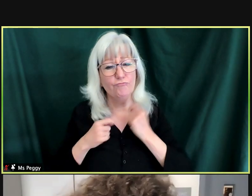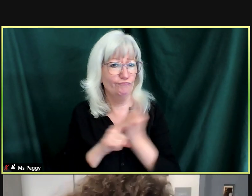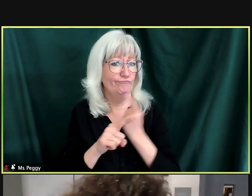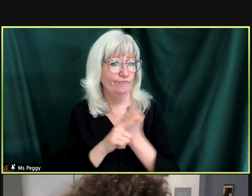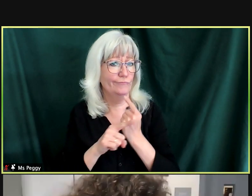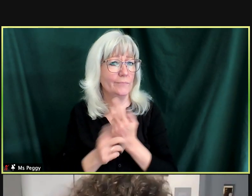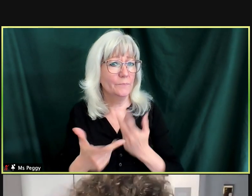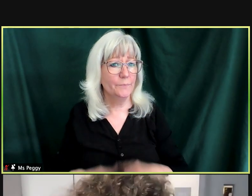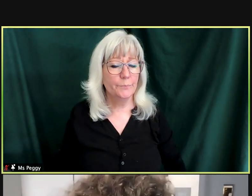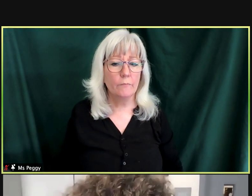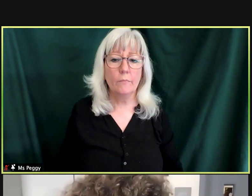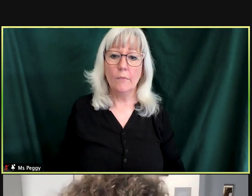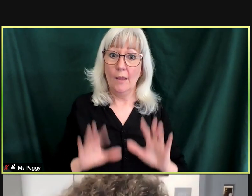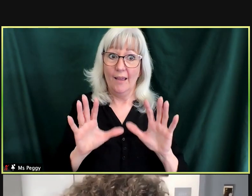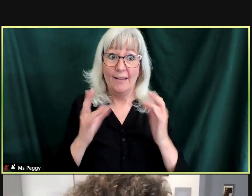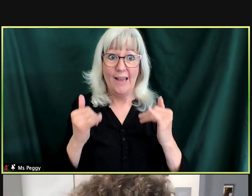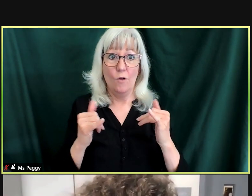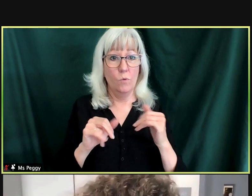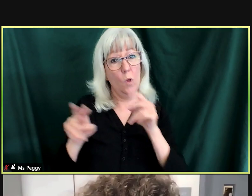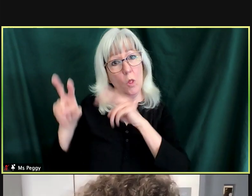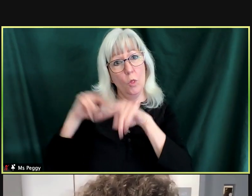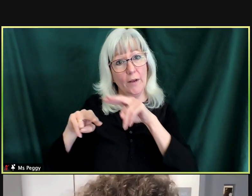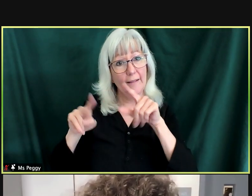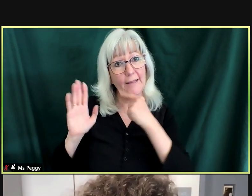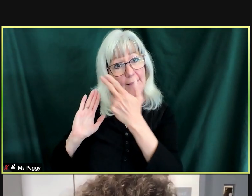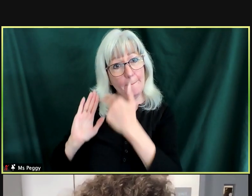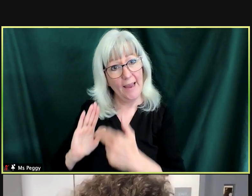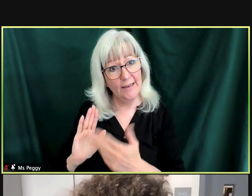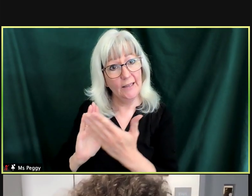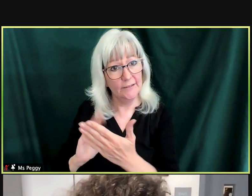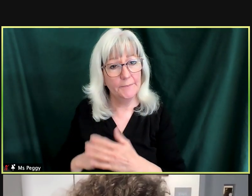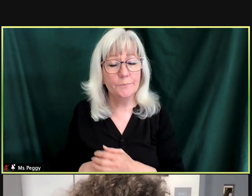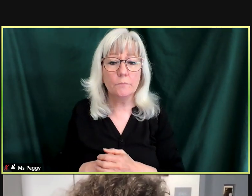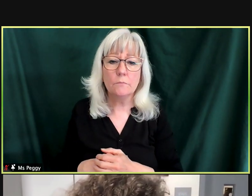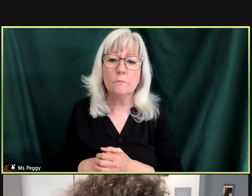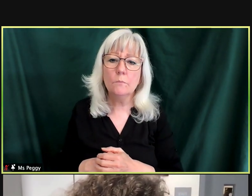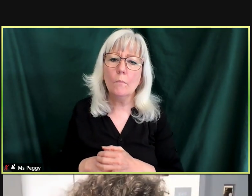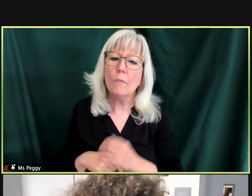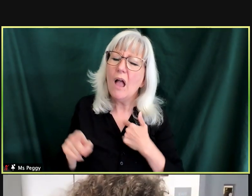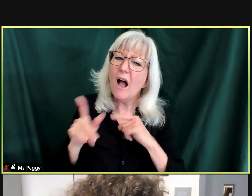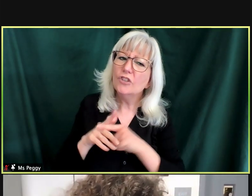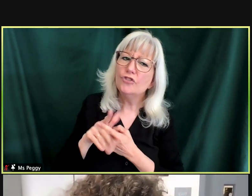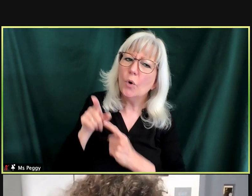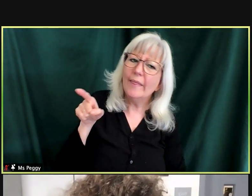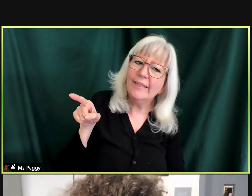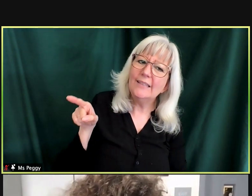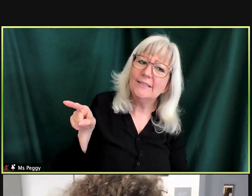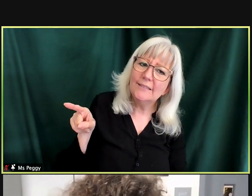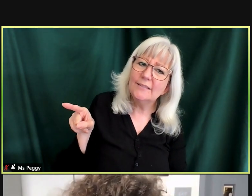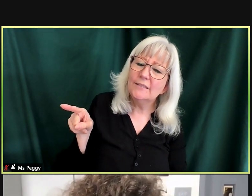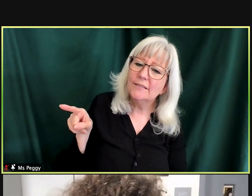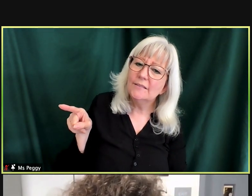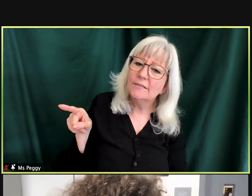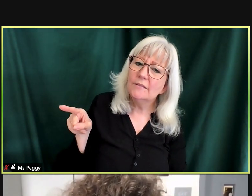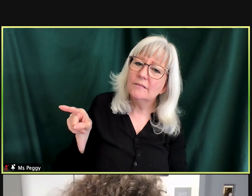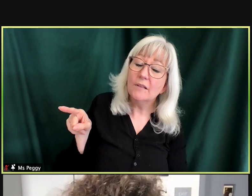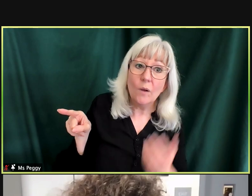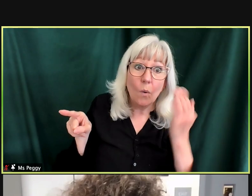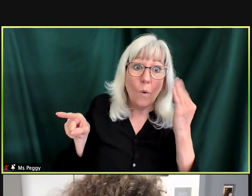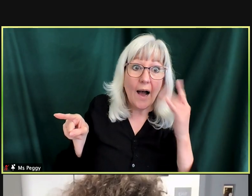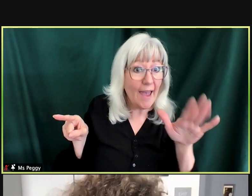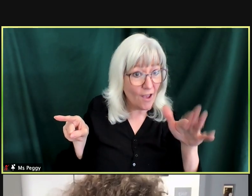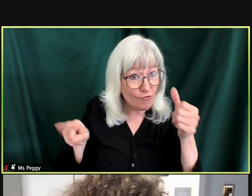Okay, so let's look at these paintings. I started with this one because this is very much like where we were at. We